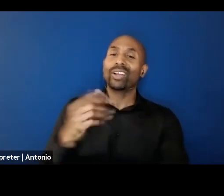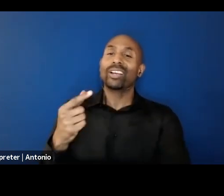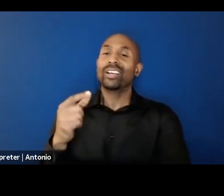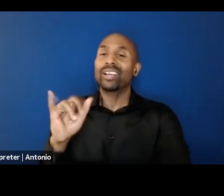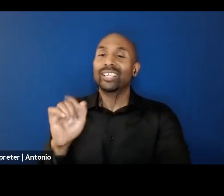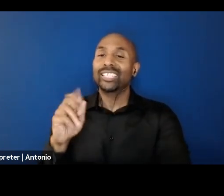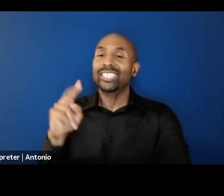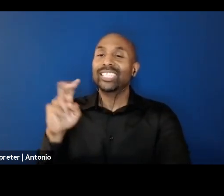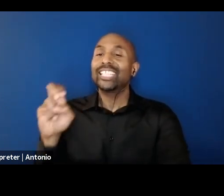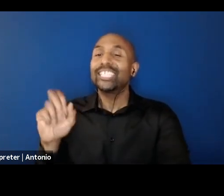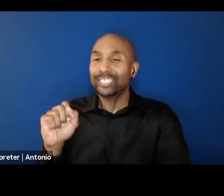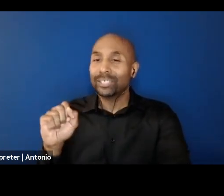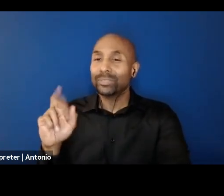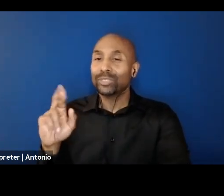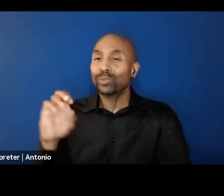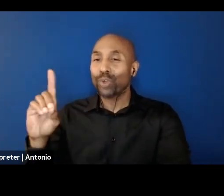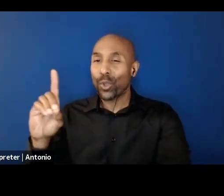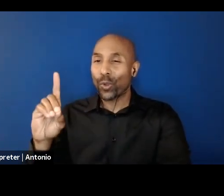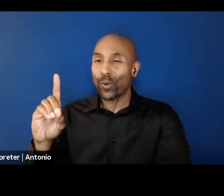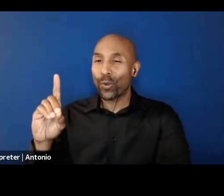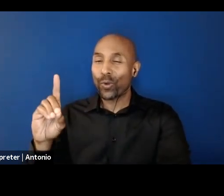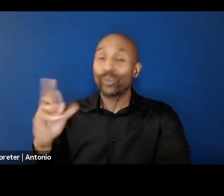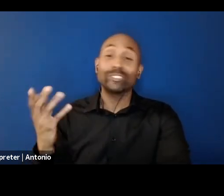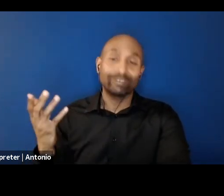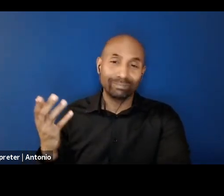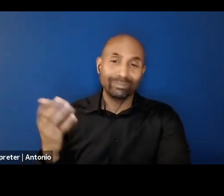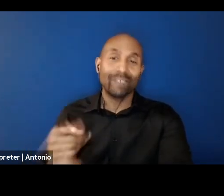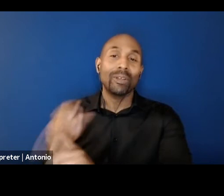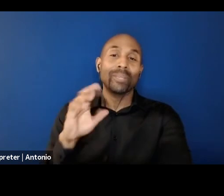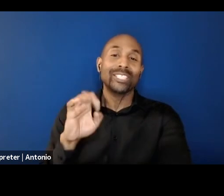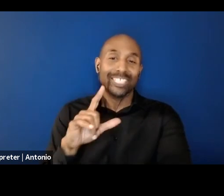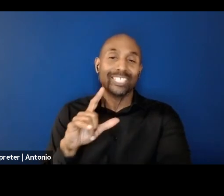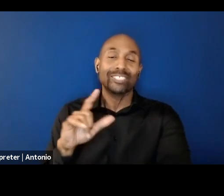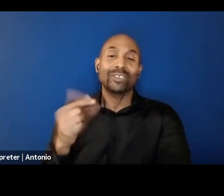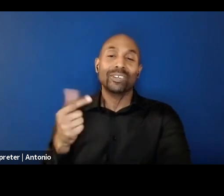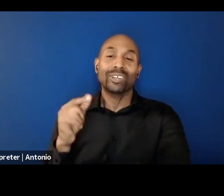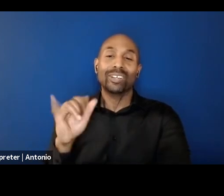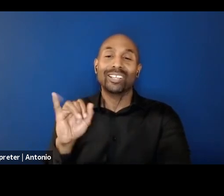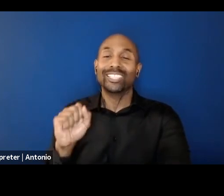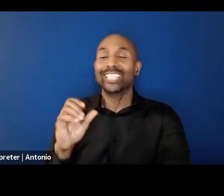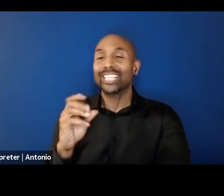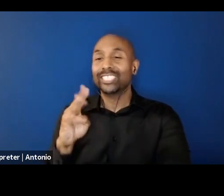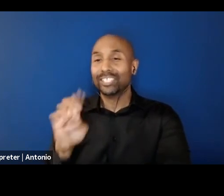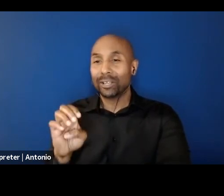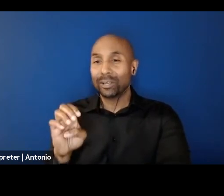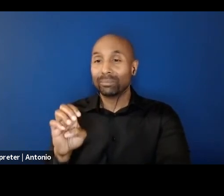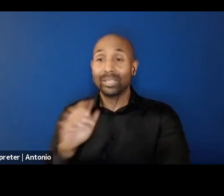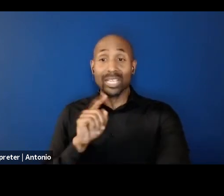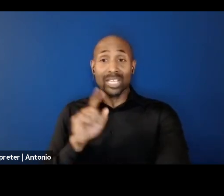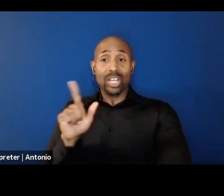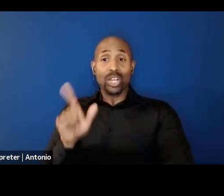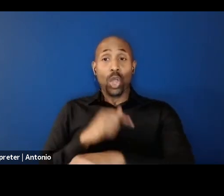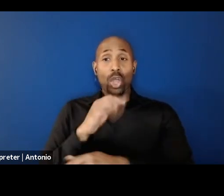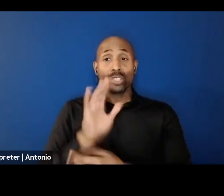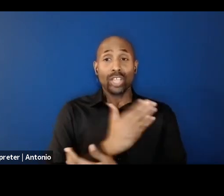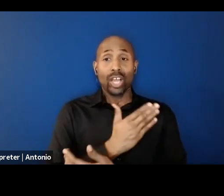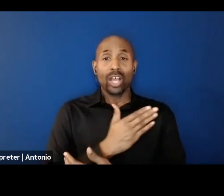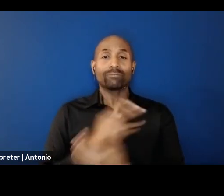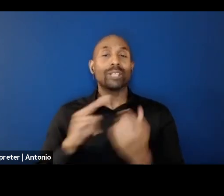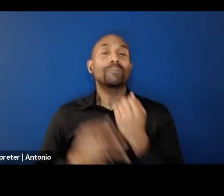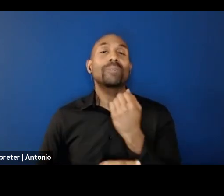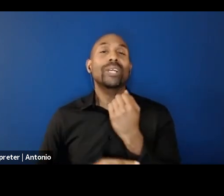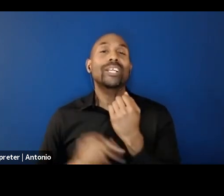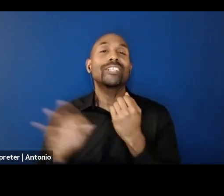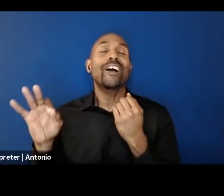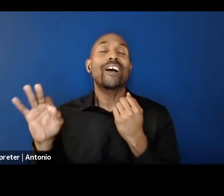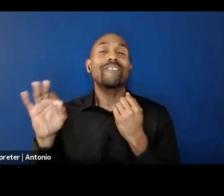bridge of horns, a commotion without words, about the contempt for arrival, all about the